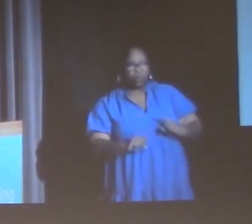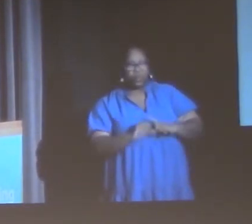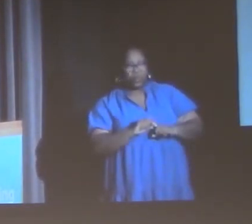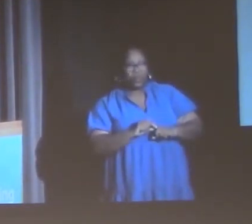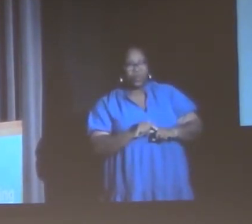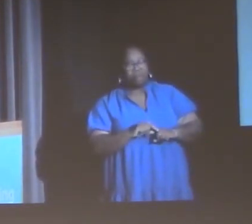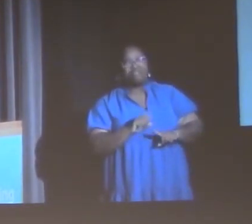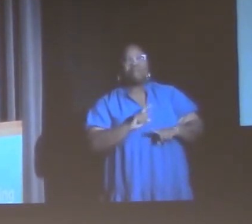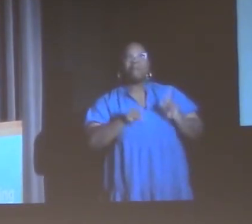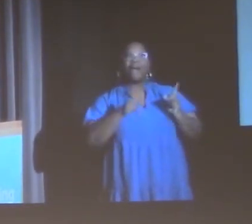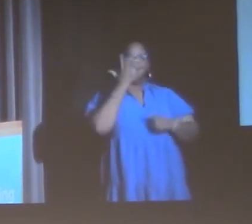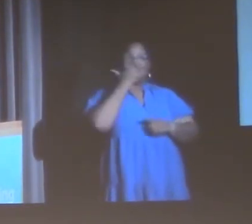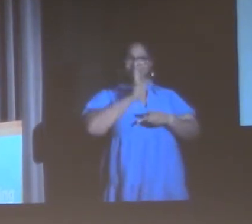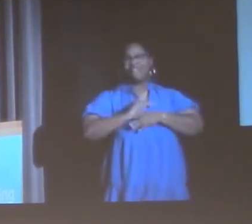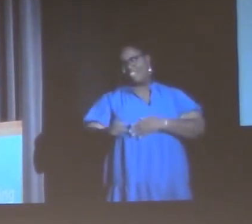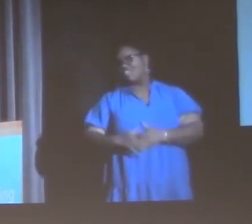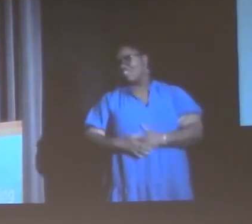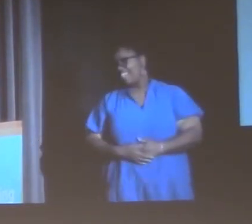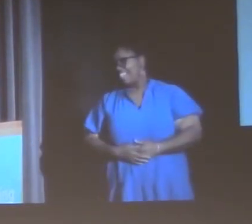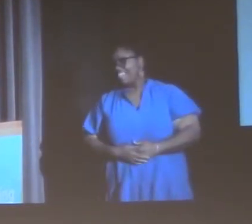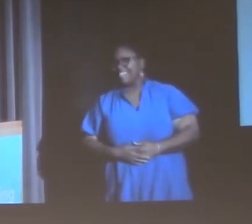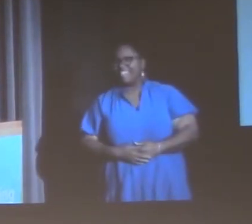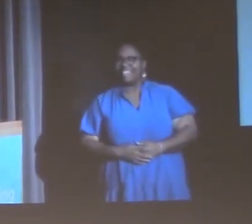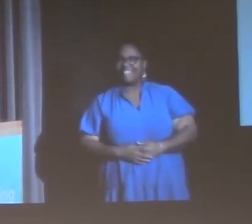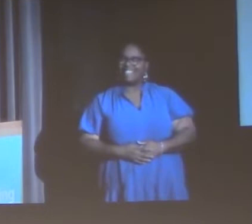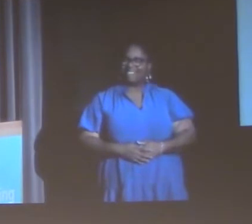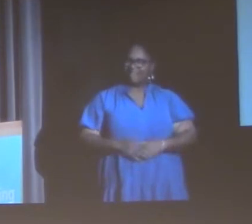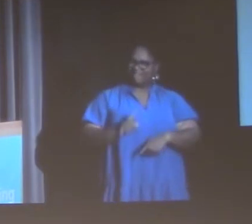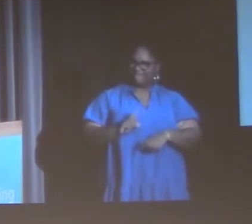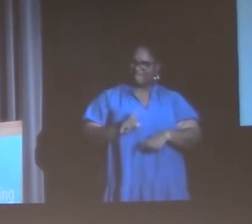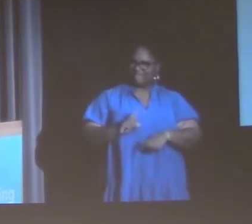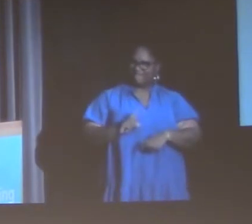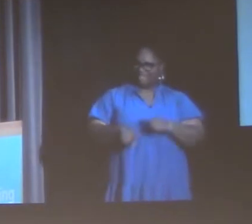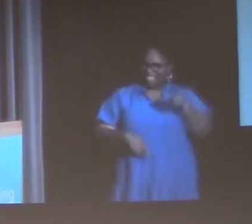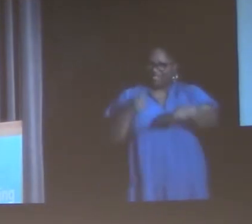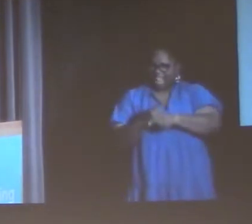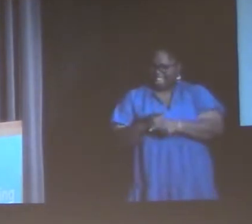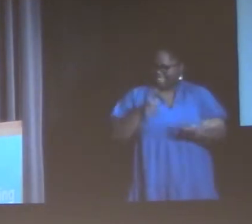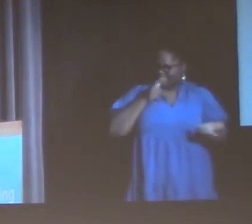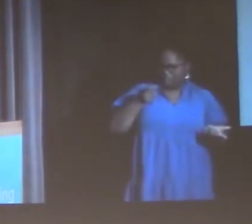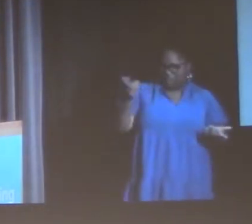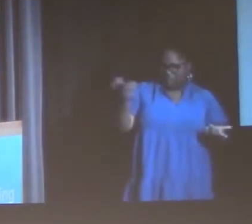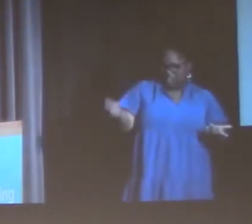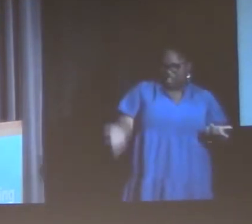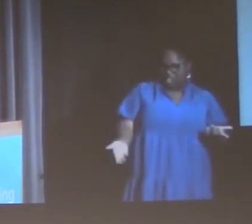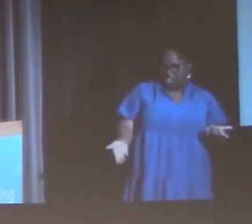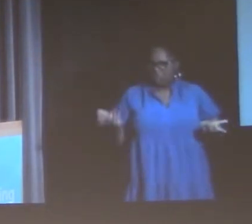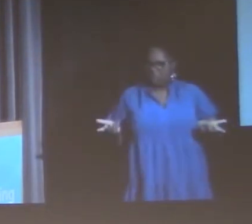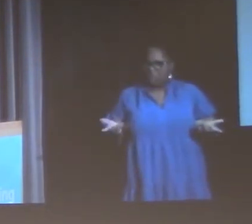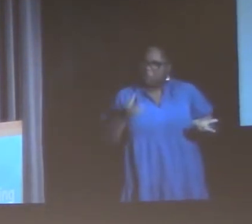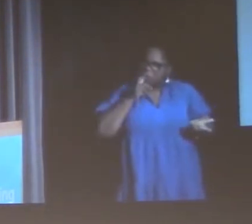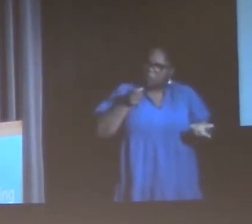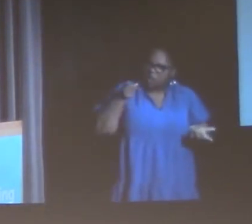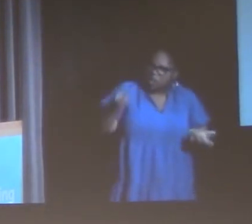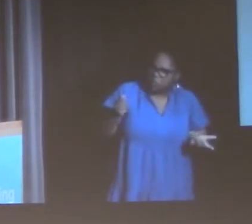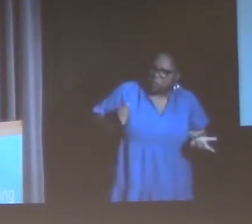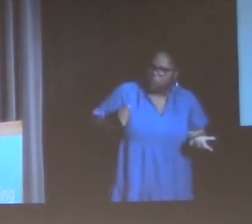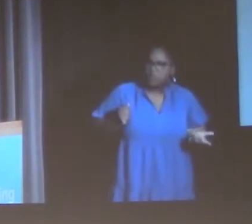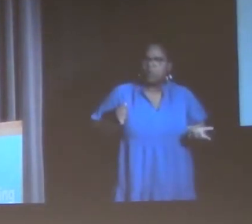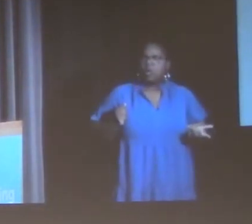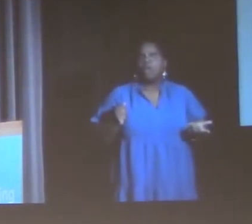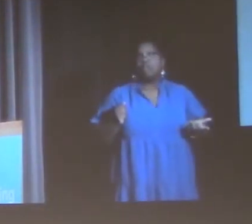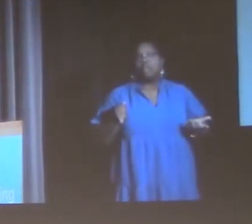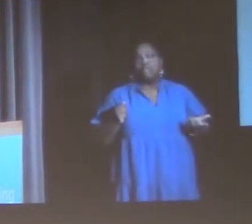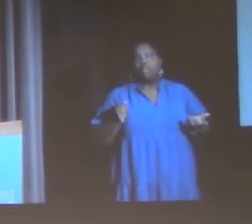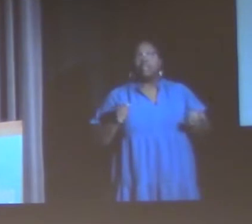very professional. But he's right? Like, he's like, who are you, right? Like, who are you? And I had to kind